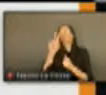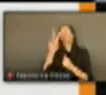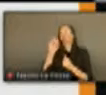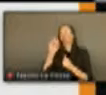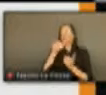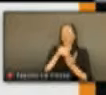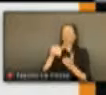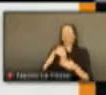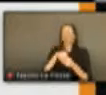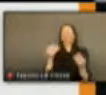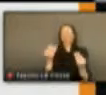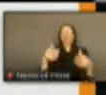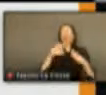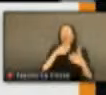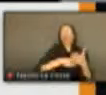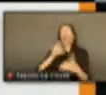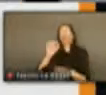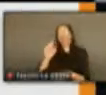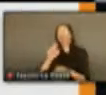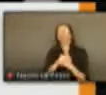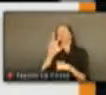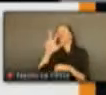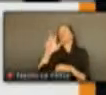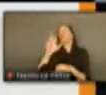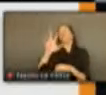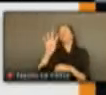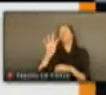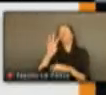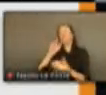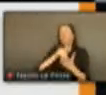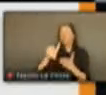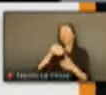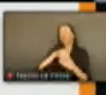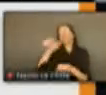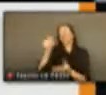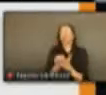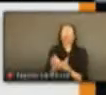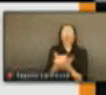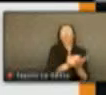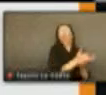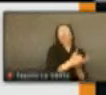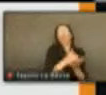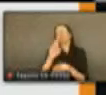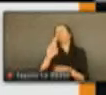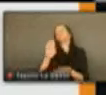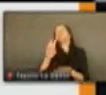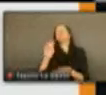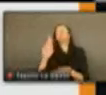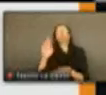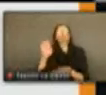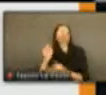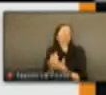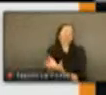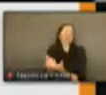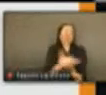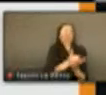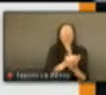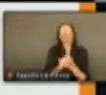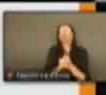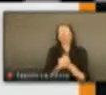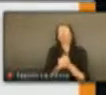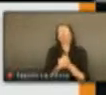and $354 million in other revenues. The fire district represents $418